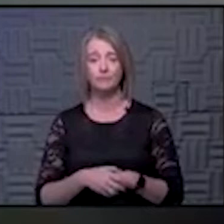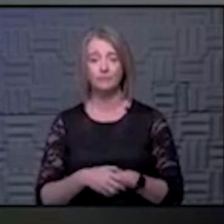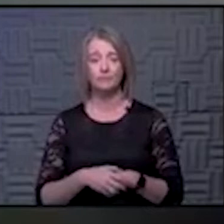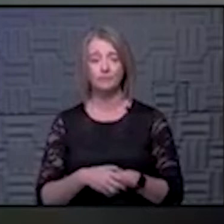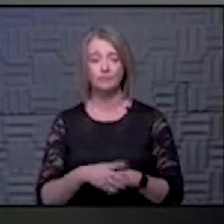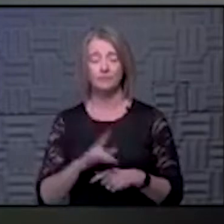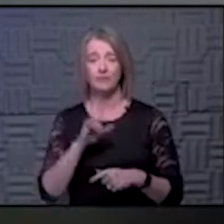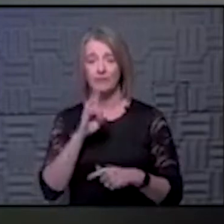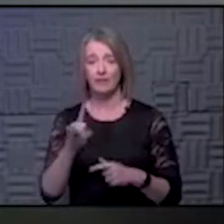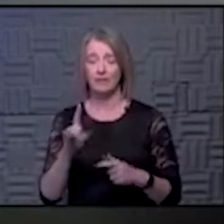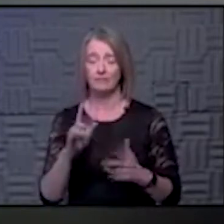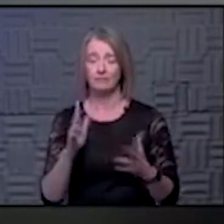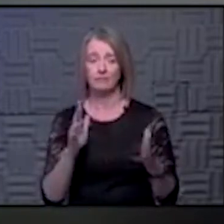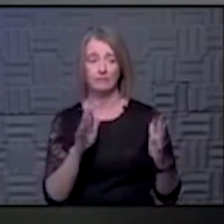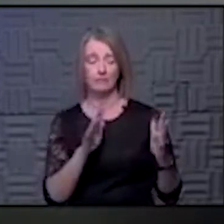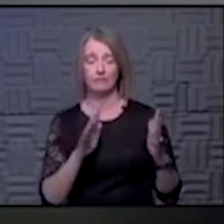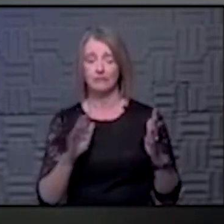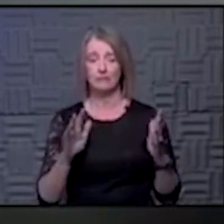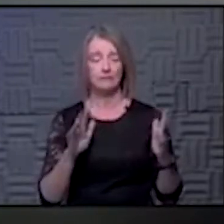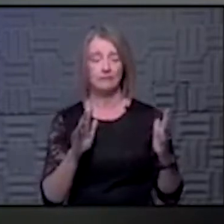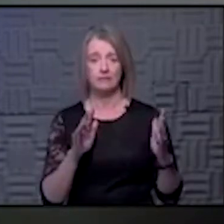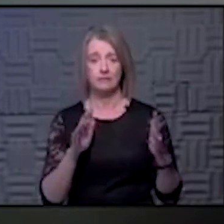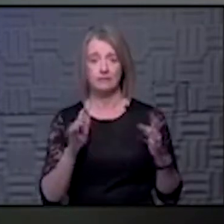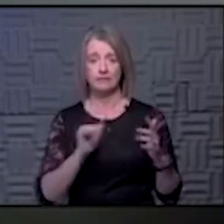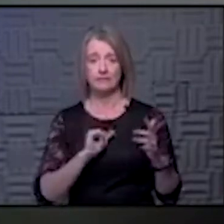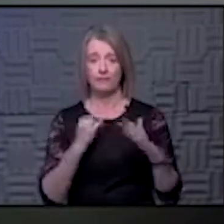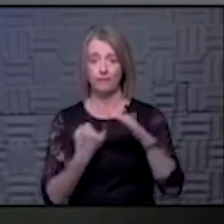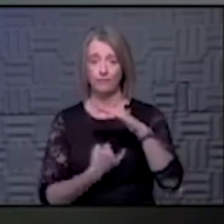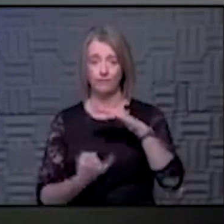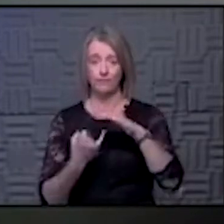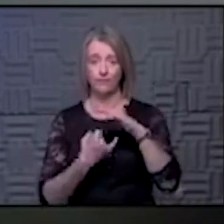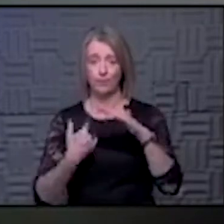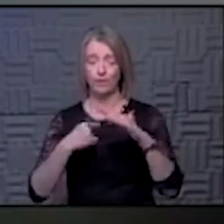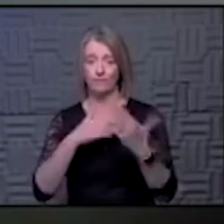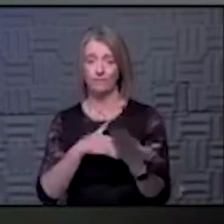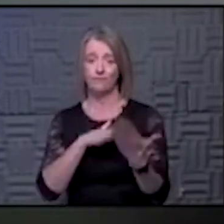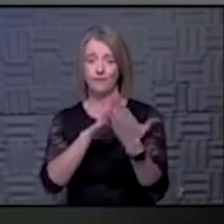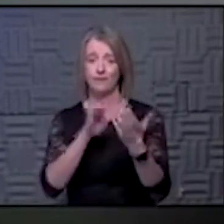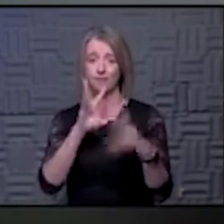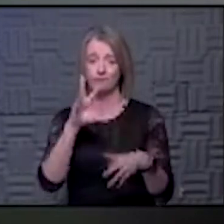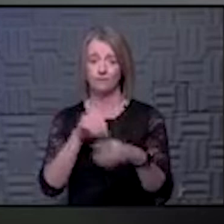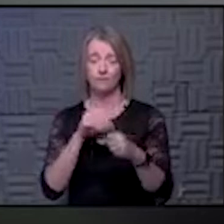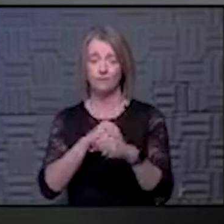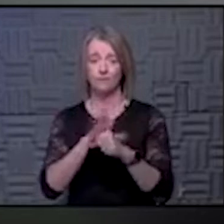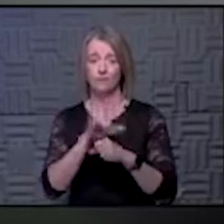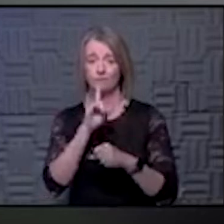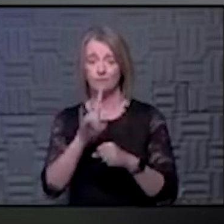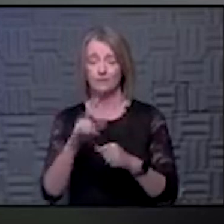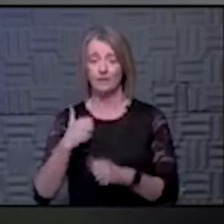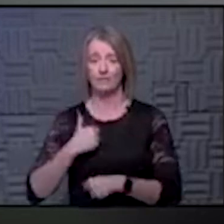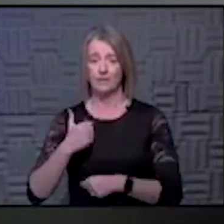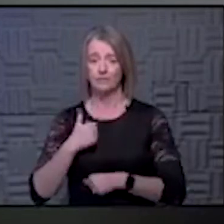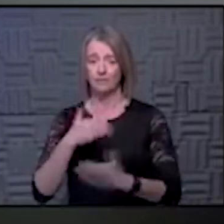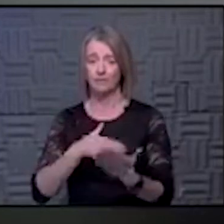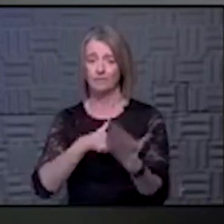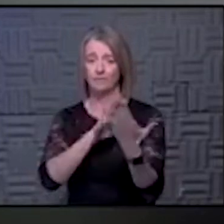hyper-arousal, hyper-vigilance, just the self-isolation that we've all faced to this pandemic. That's really what our veterans have